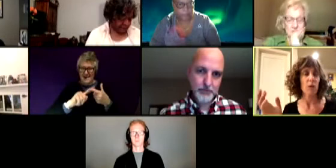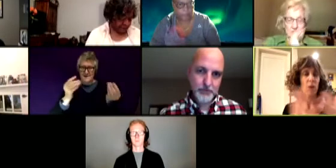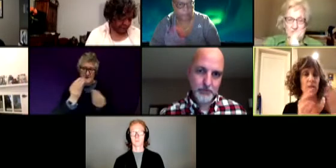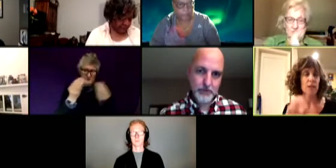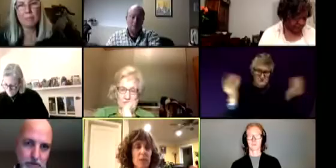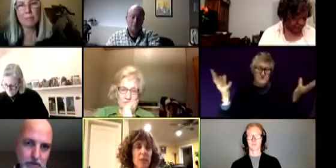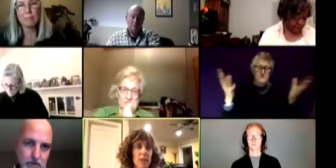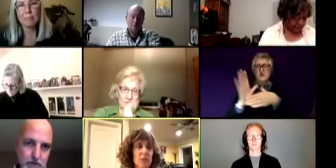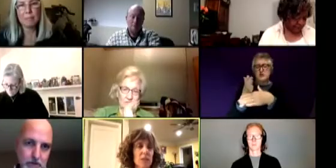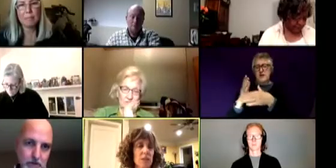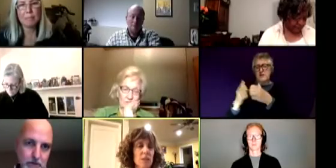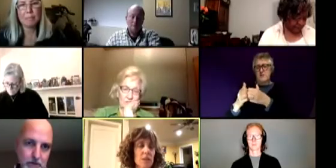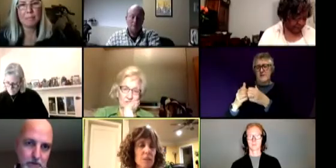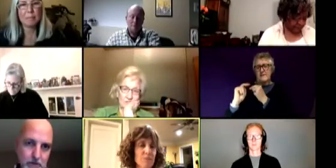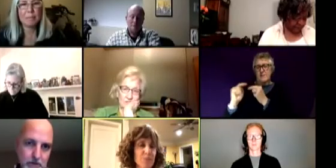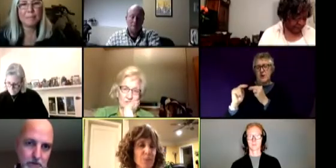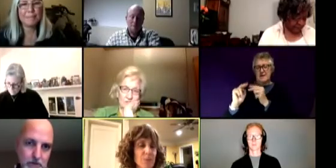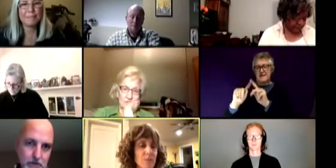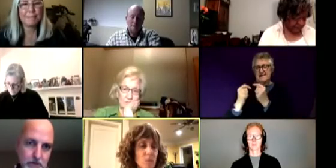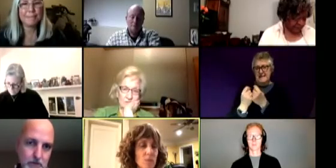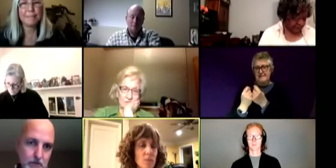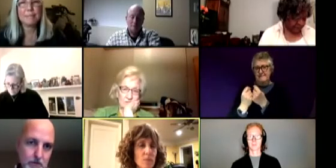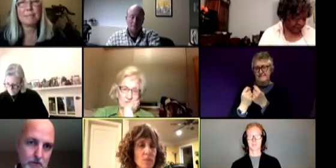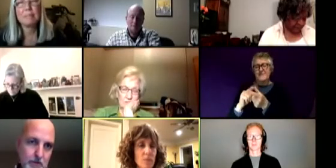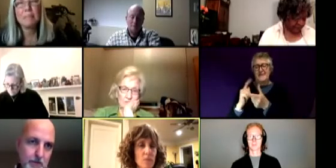and we all work together with council on those.